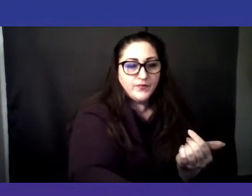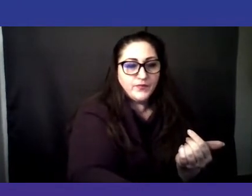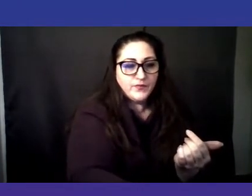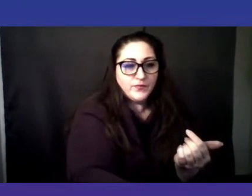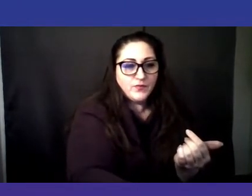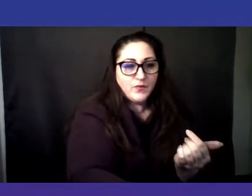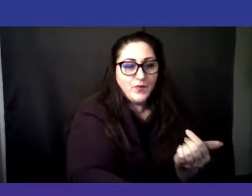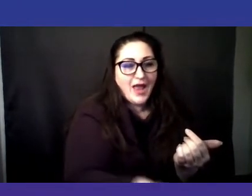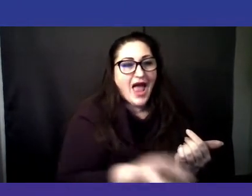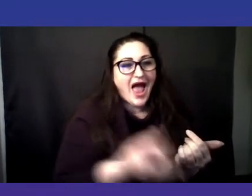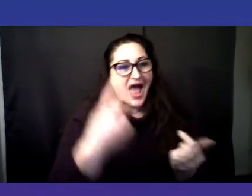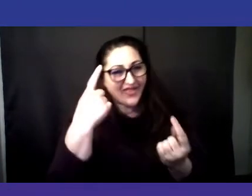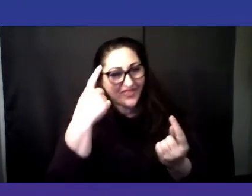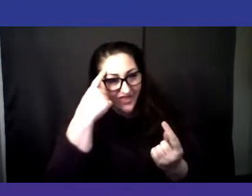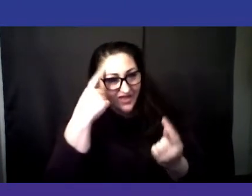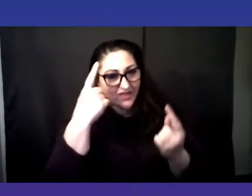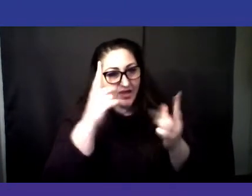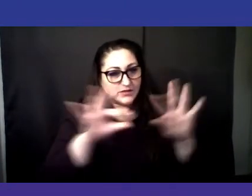to